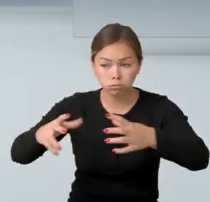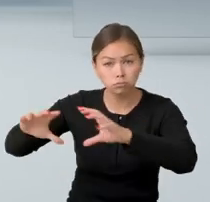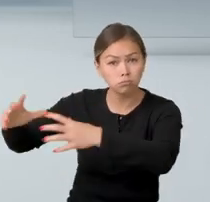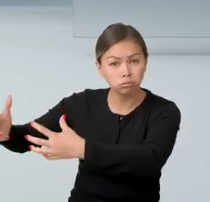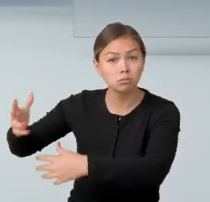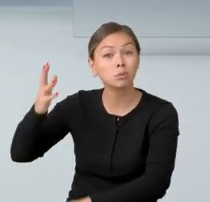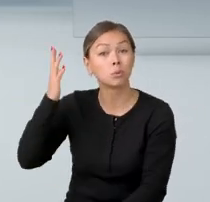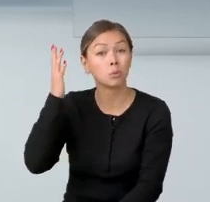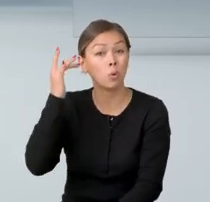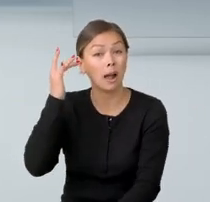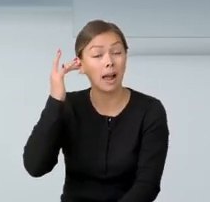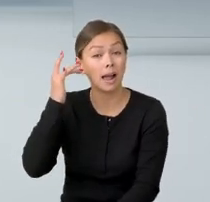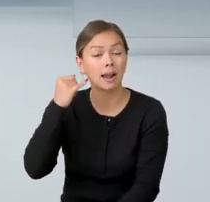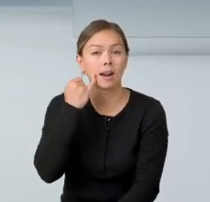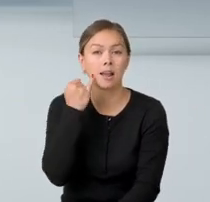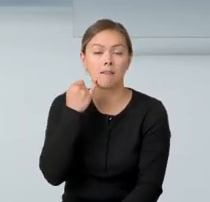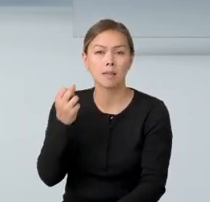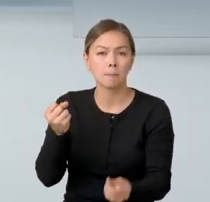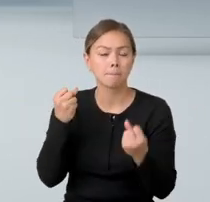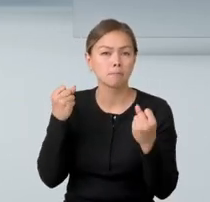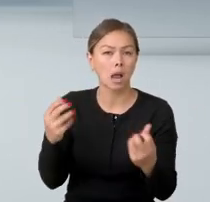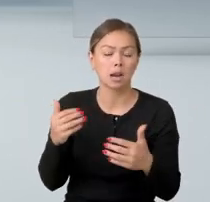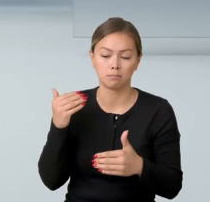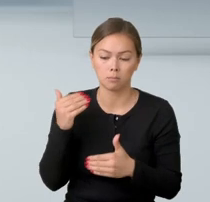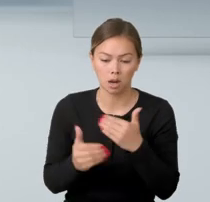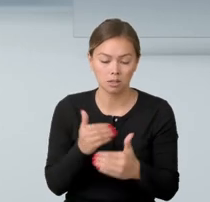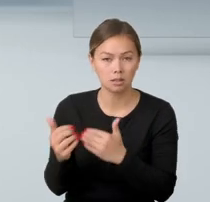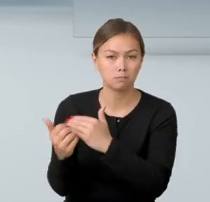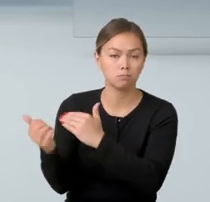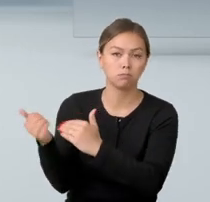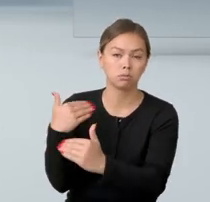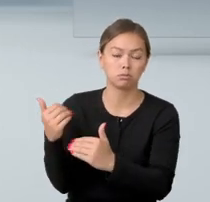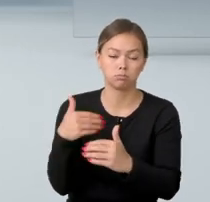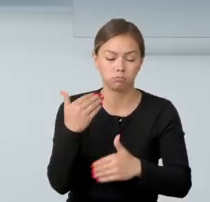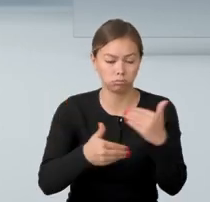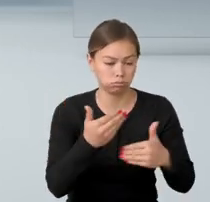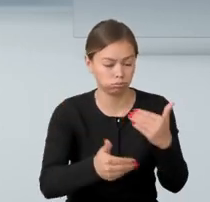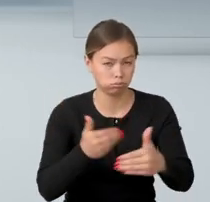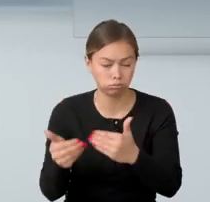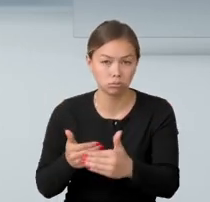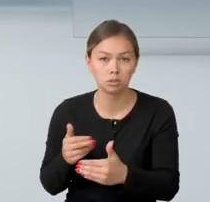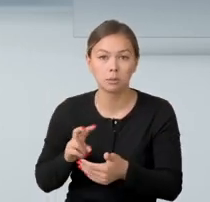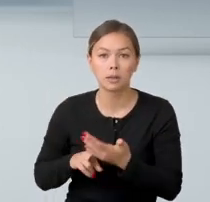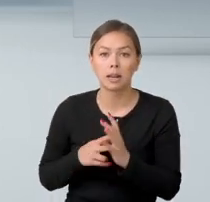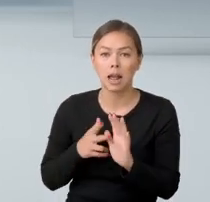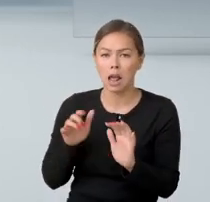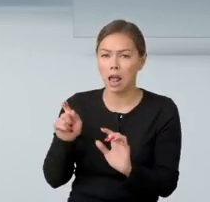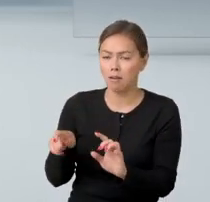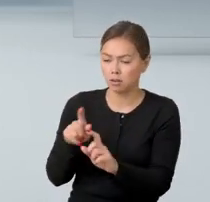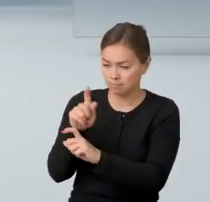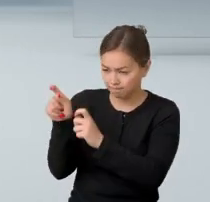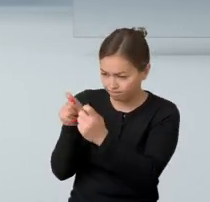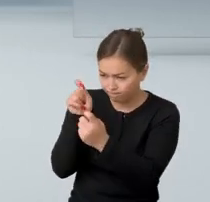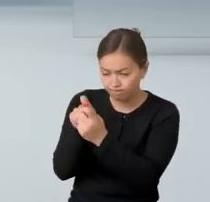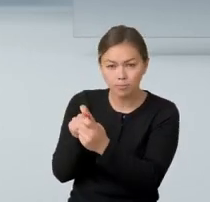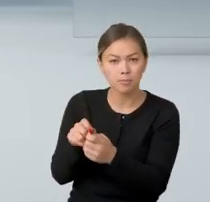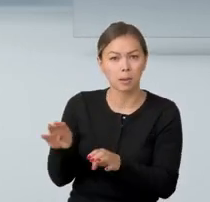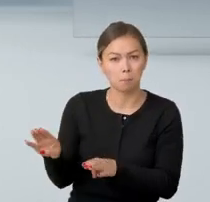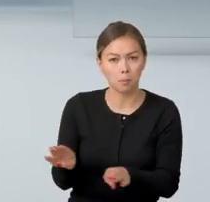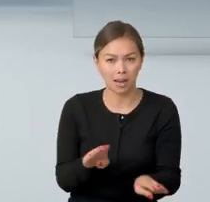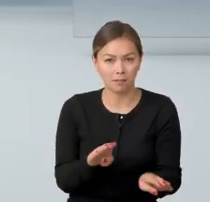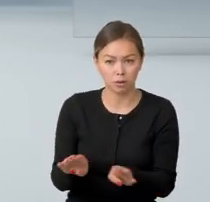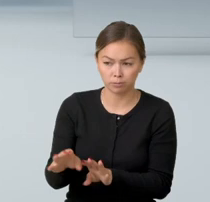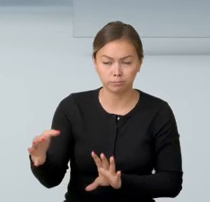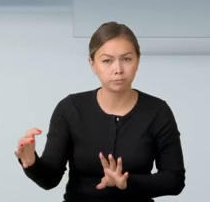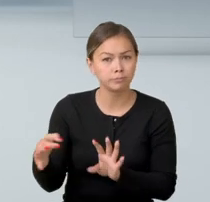Philip showed because we start having many processes coming but the next step is to have specific